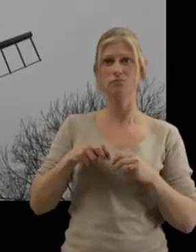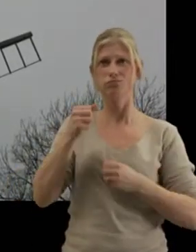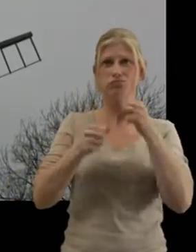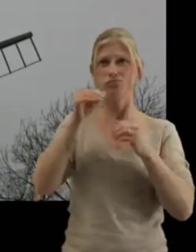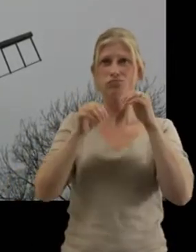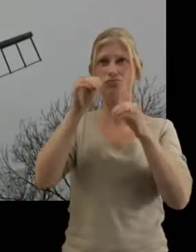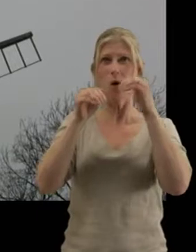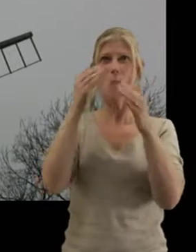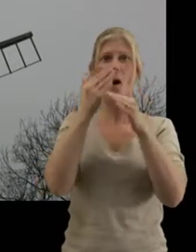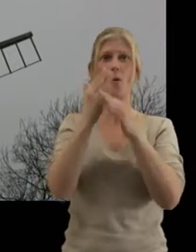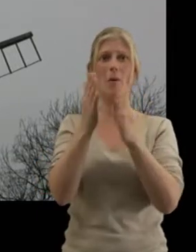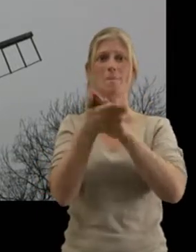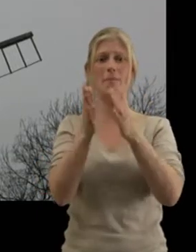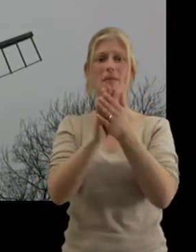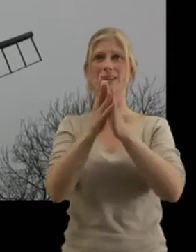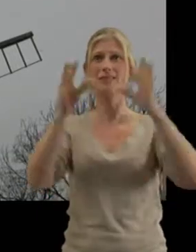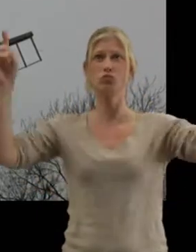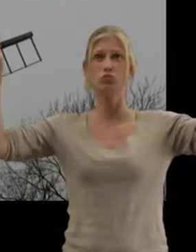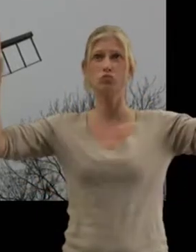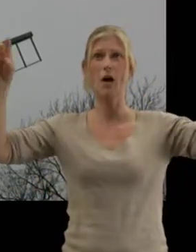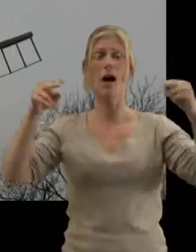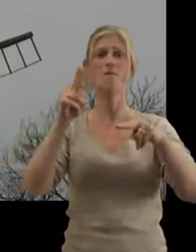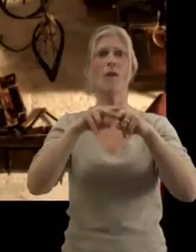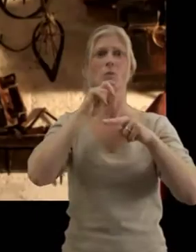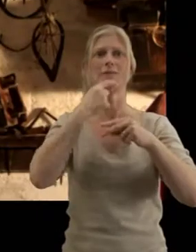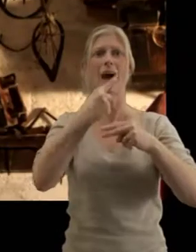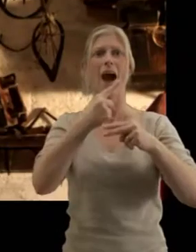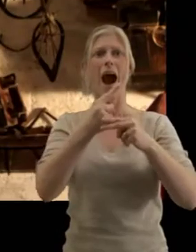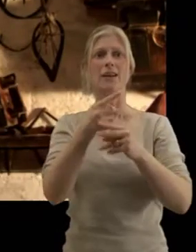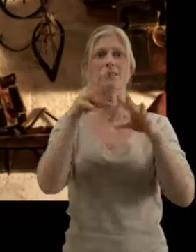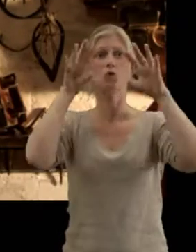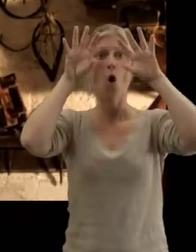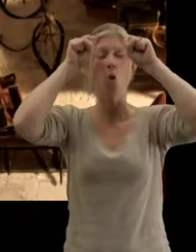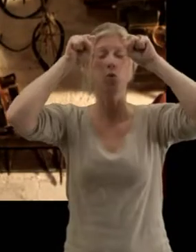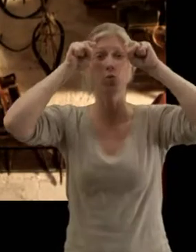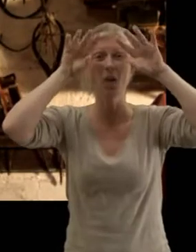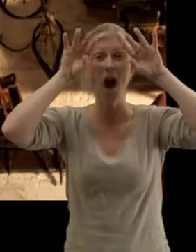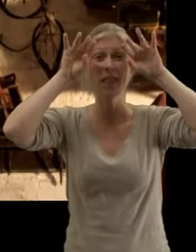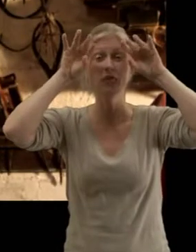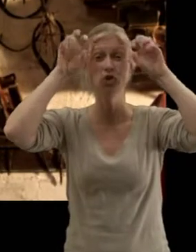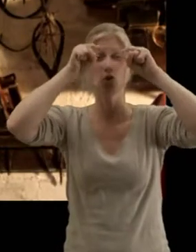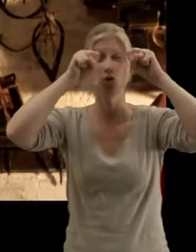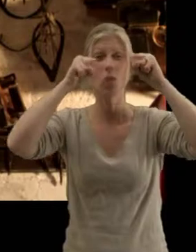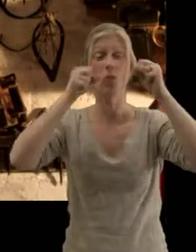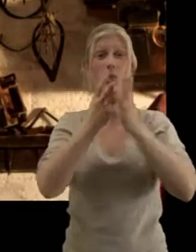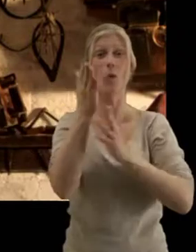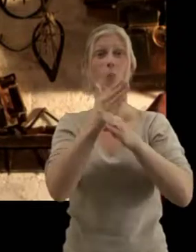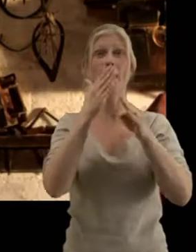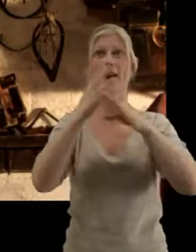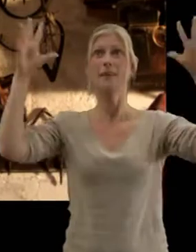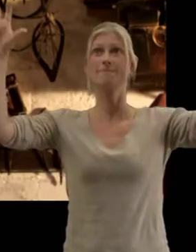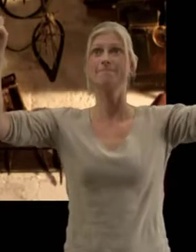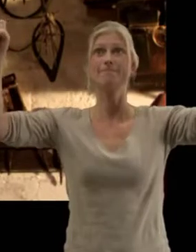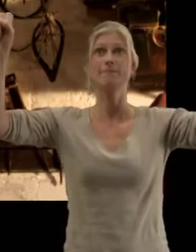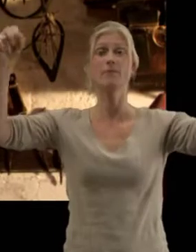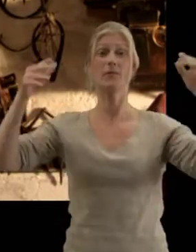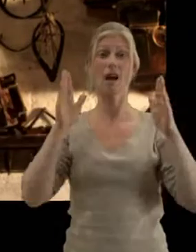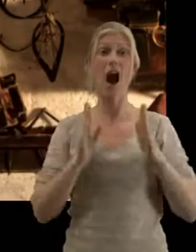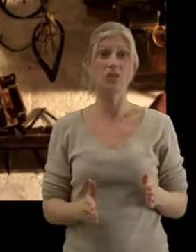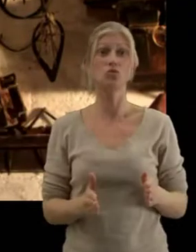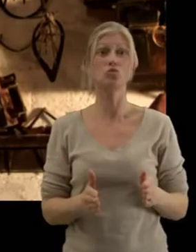working with both hands doing something, and Dad would say, "Well, hang on with your eyelashes," and that's what we used to have to do on